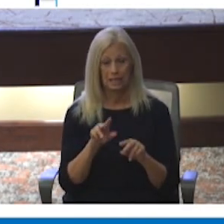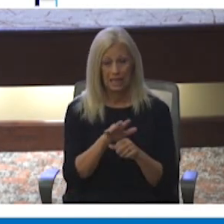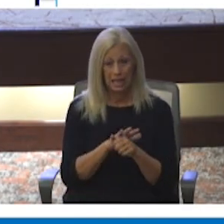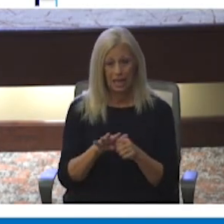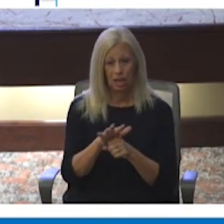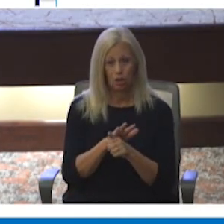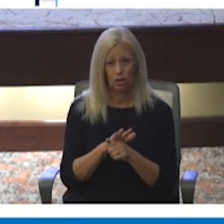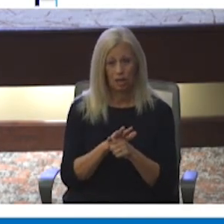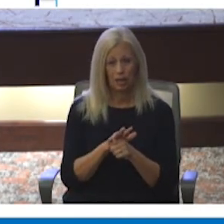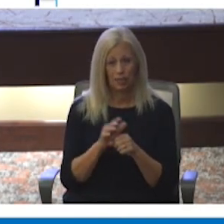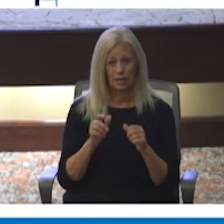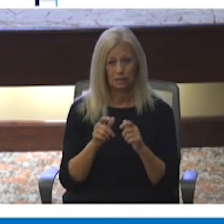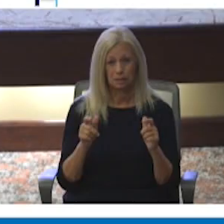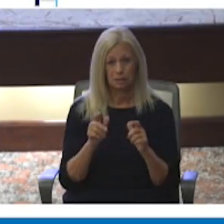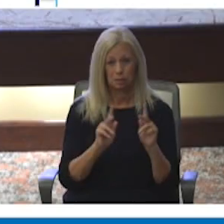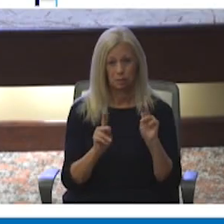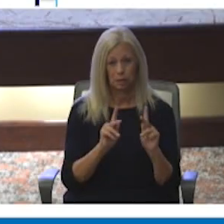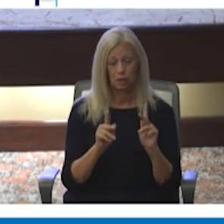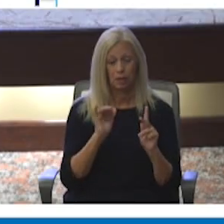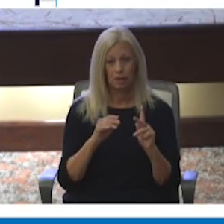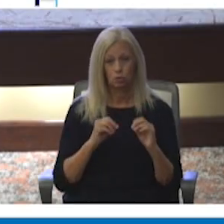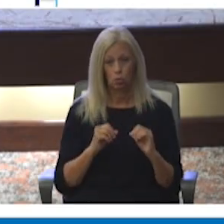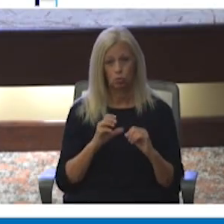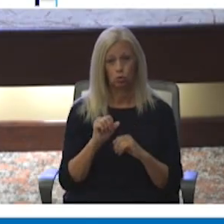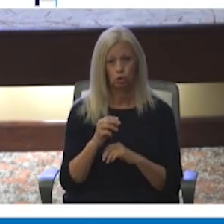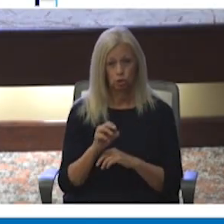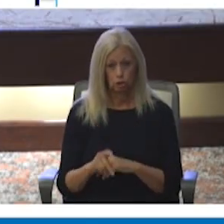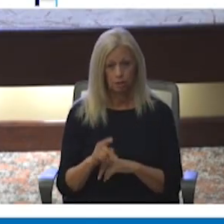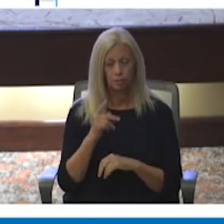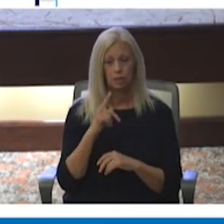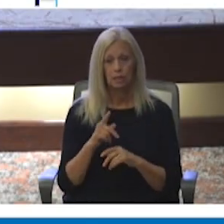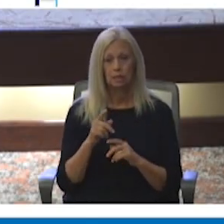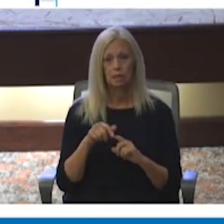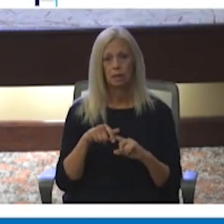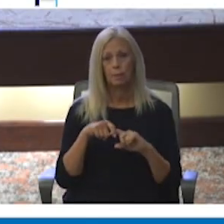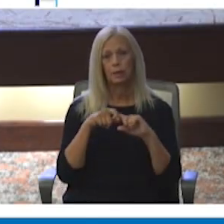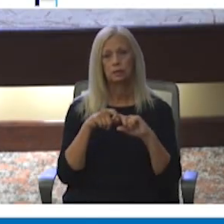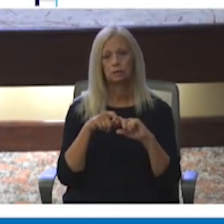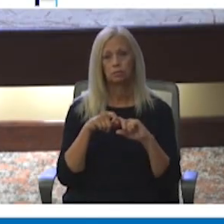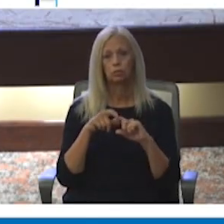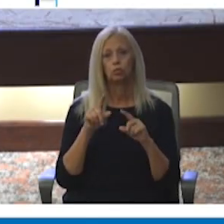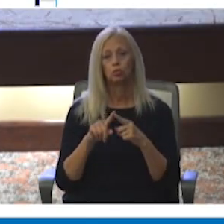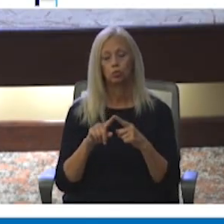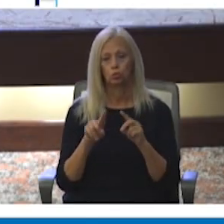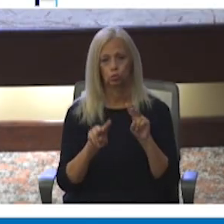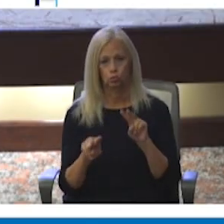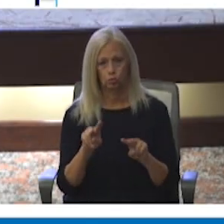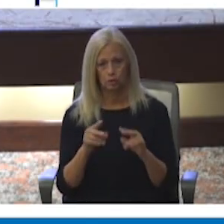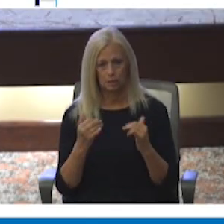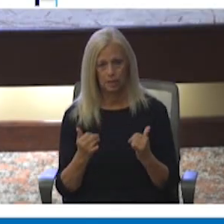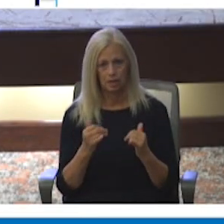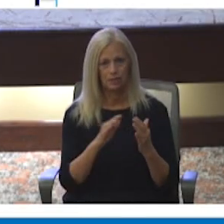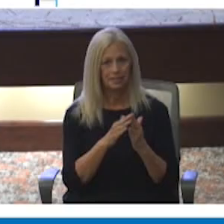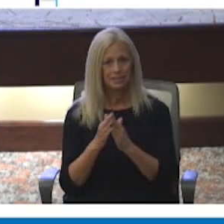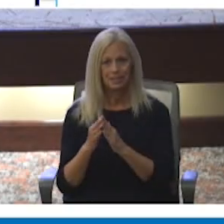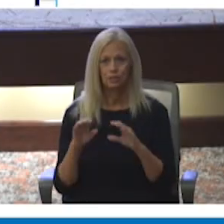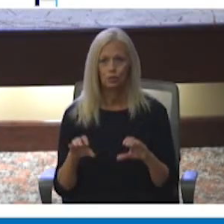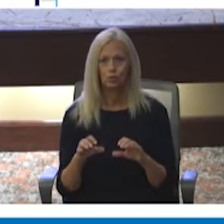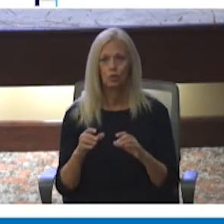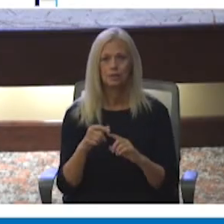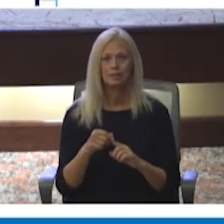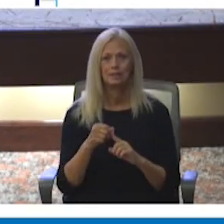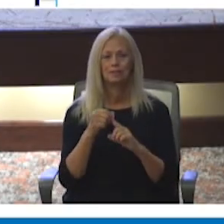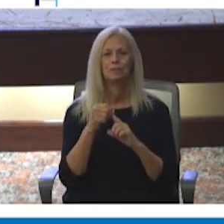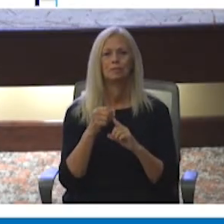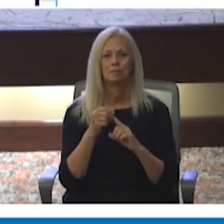in public ownership with this project. It's worth pausing right there just to acknowledge that the city is doing something pretty special in